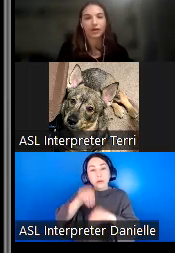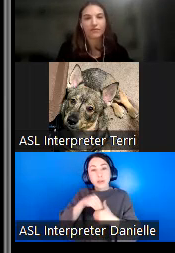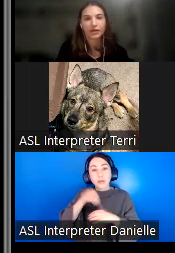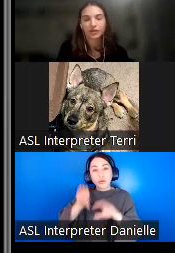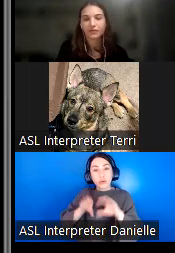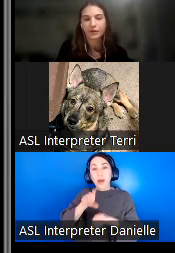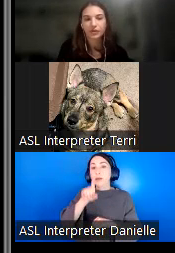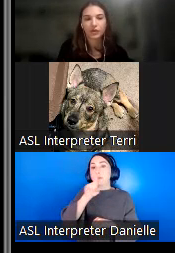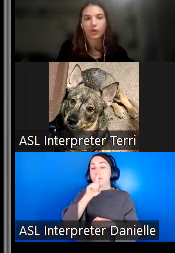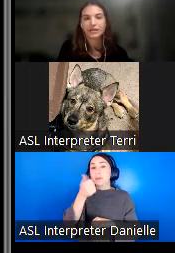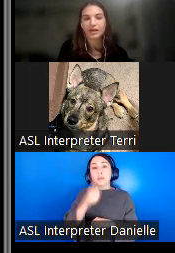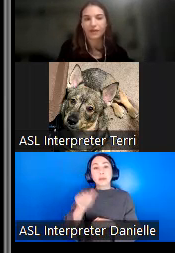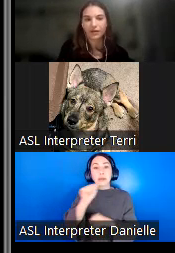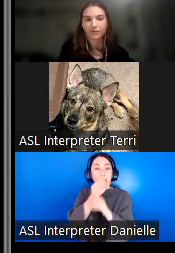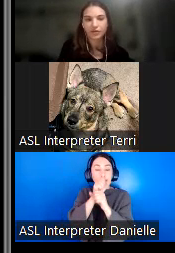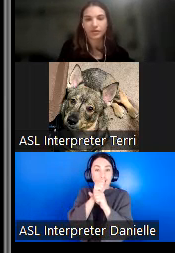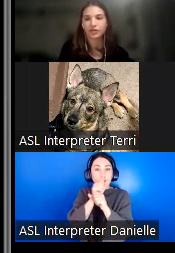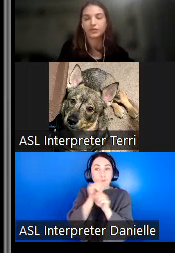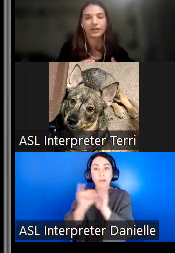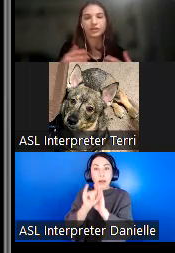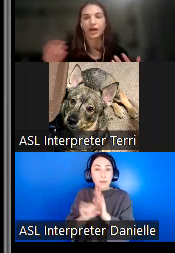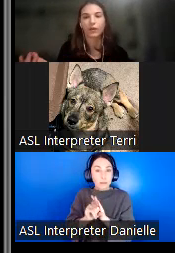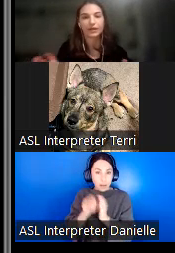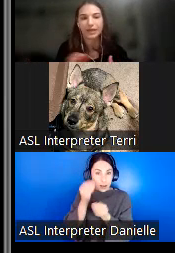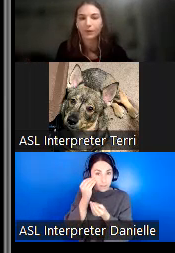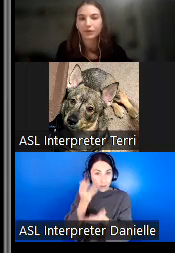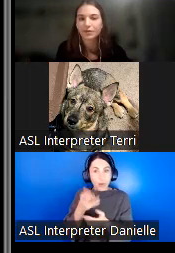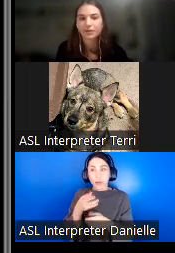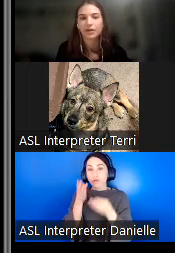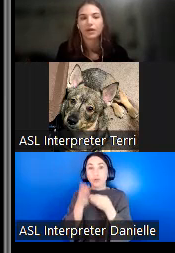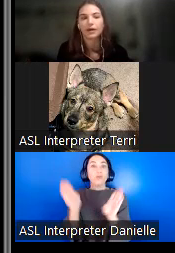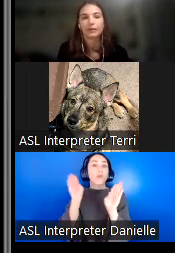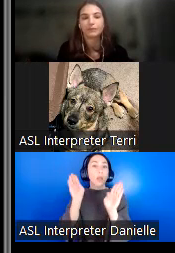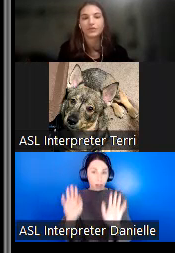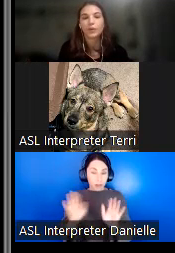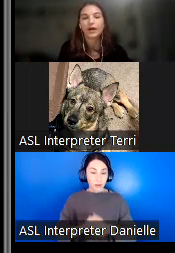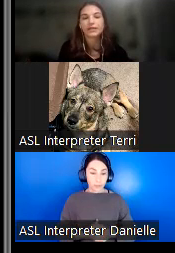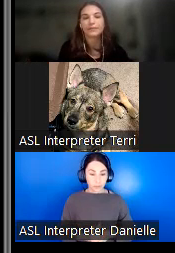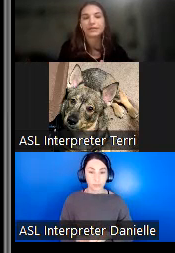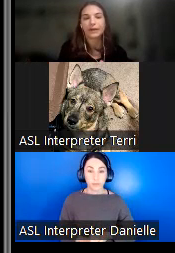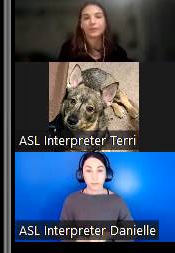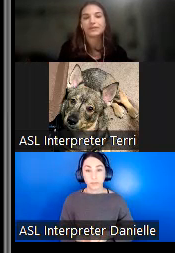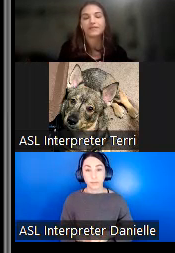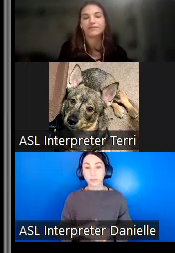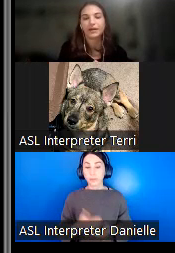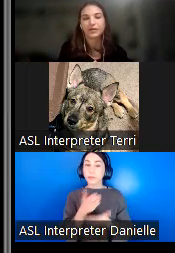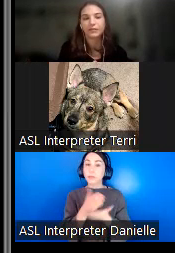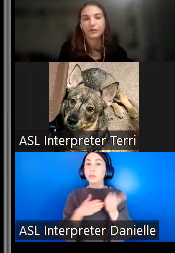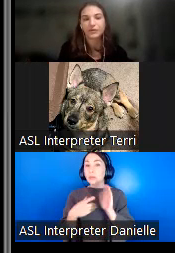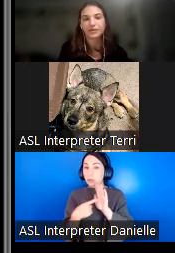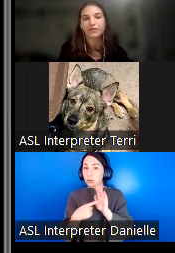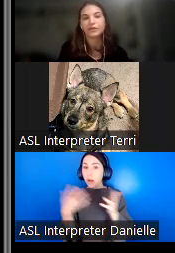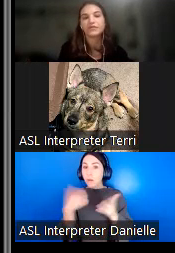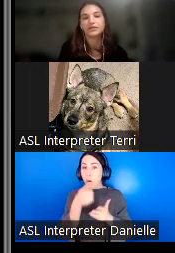not put any confidential information or identifying information. Just use like general examples. So what are some examples of